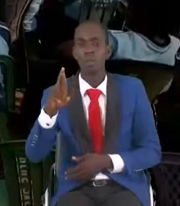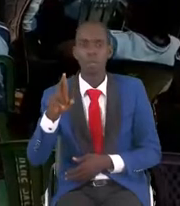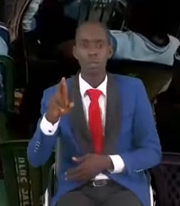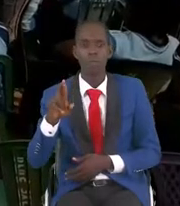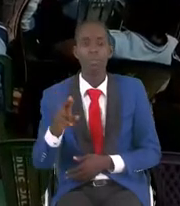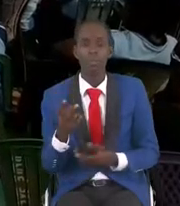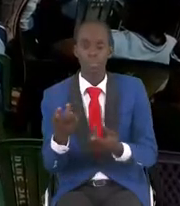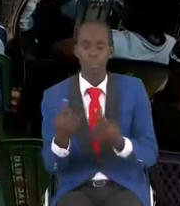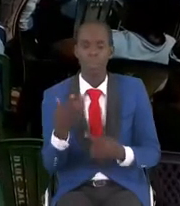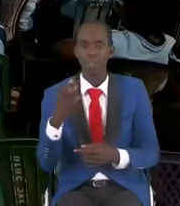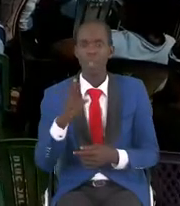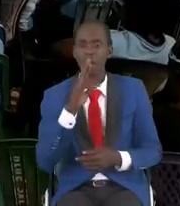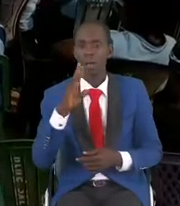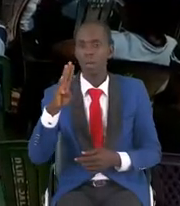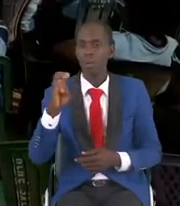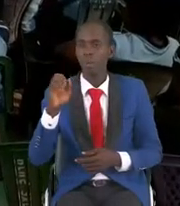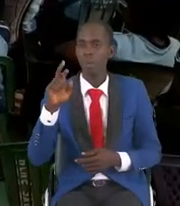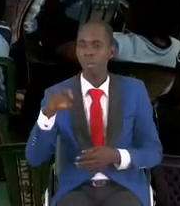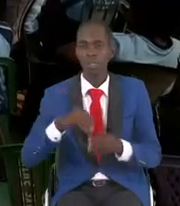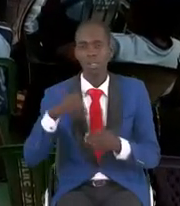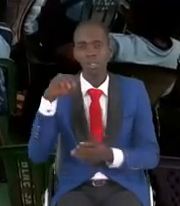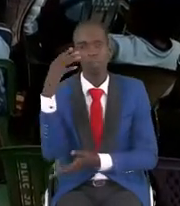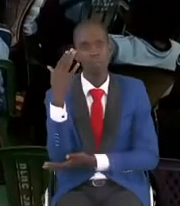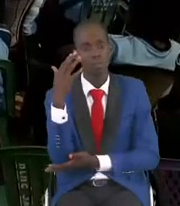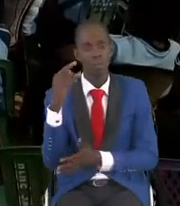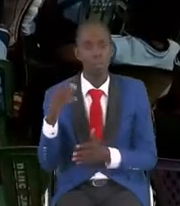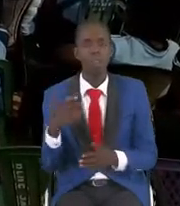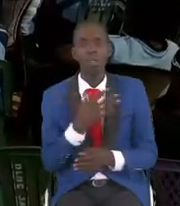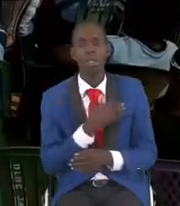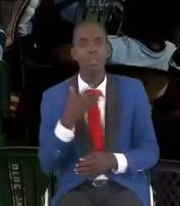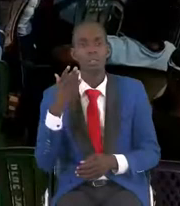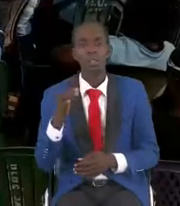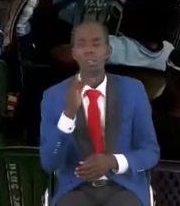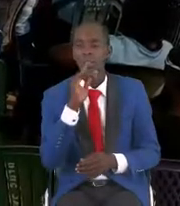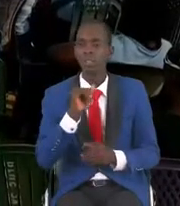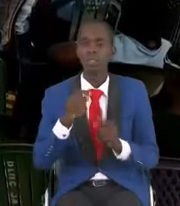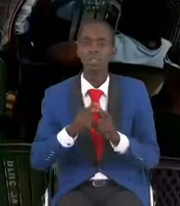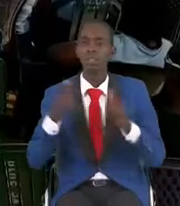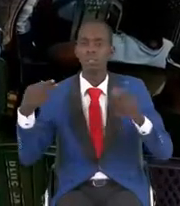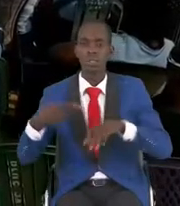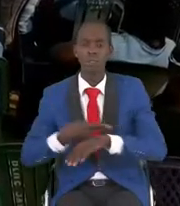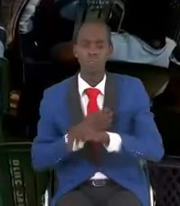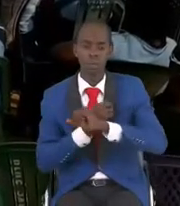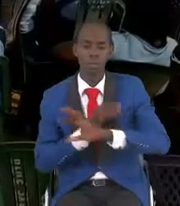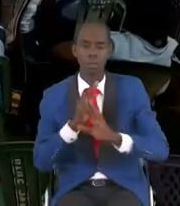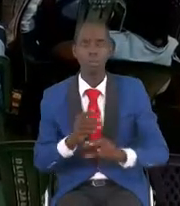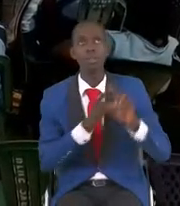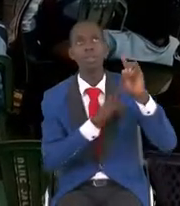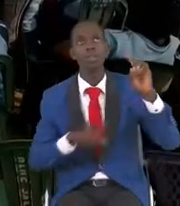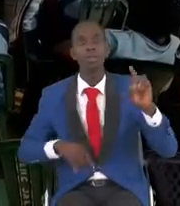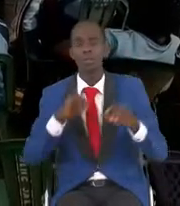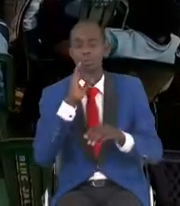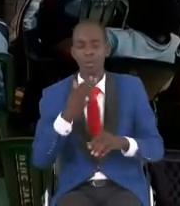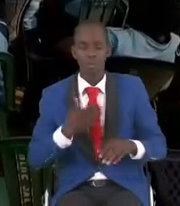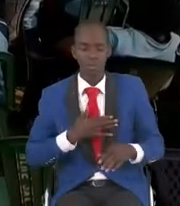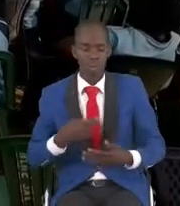the forest. And then there is the great shepherd. The Lord is my shepherd. I shall not